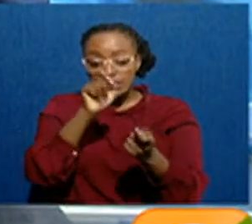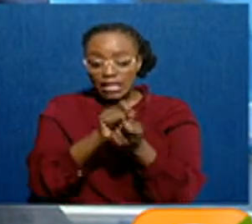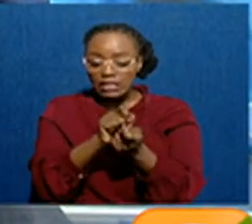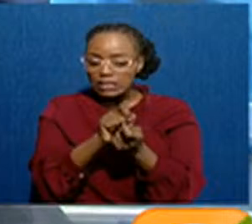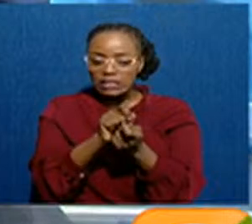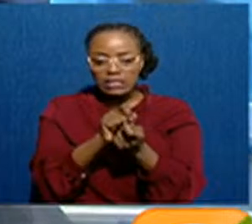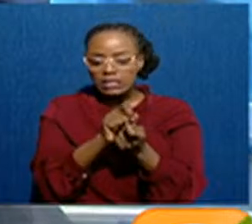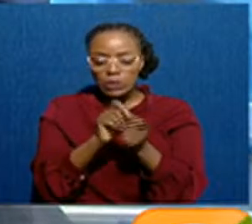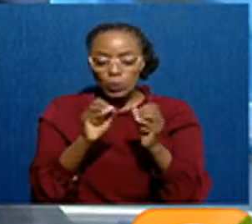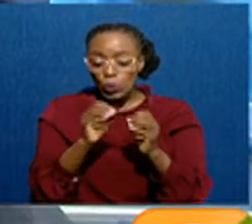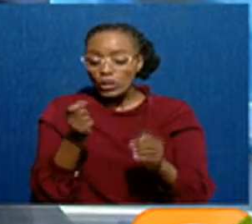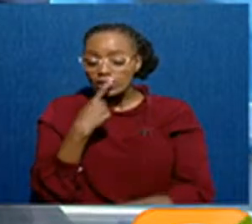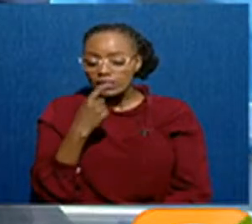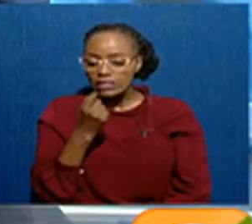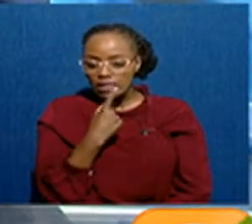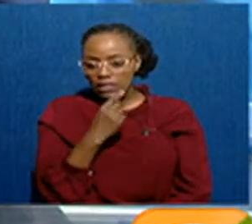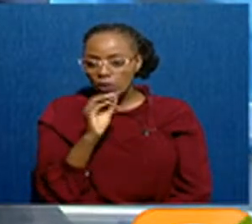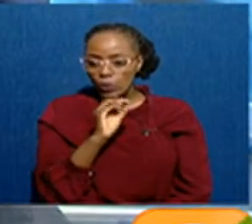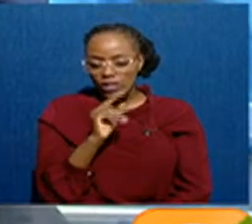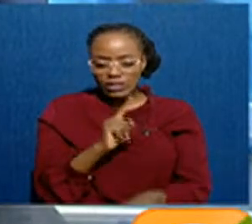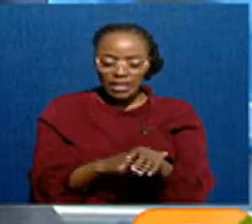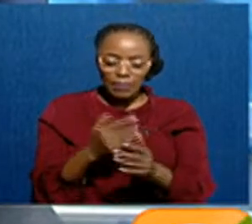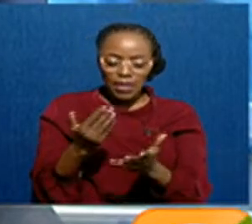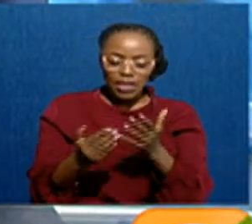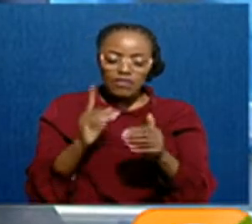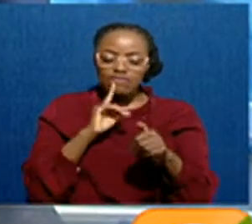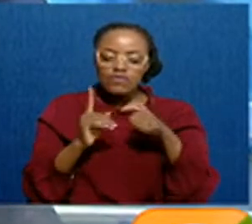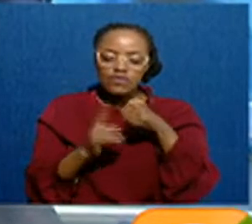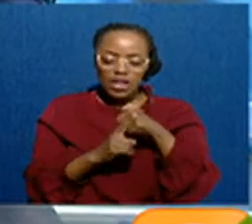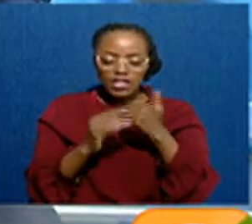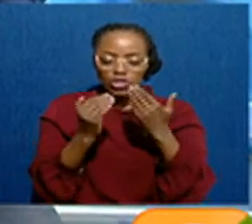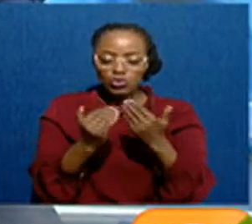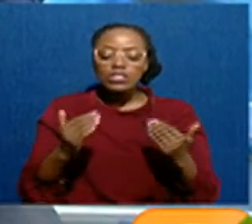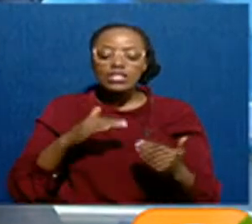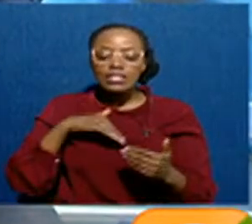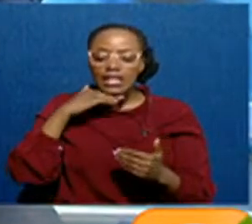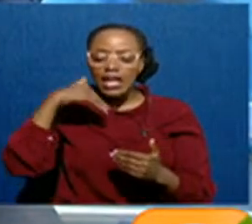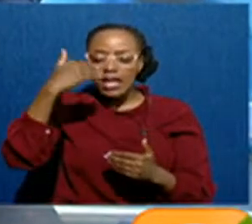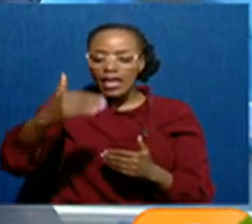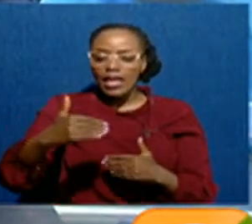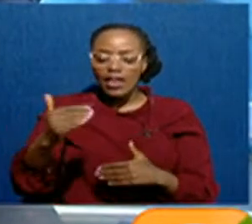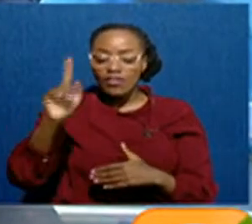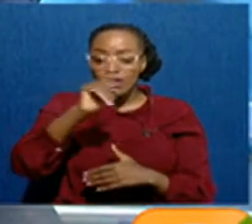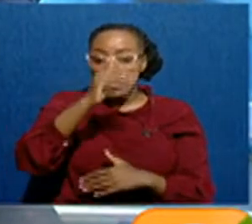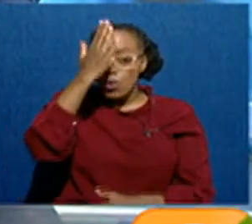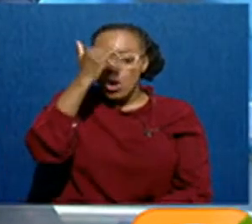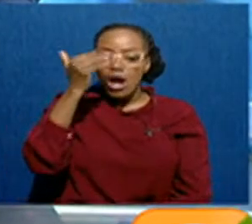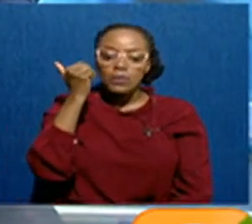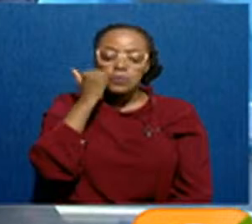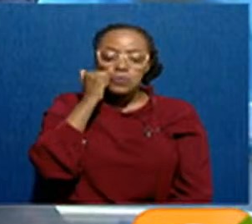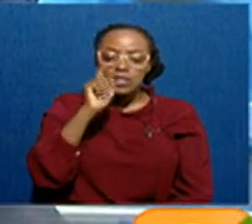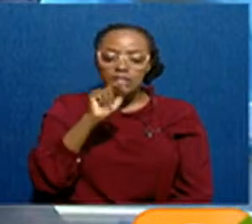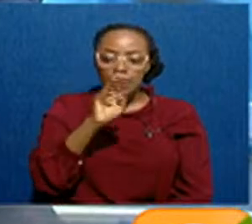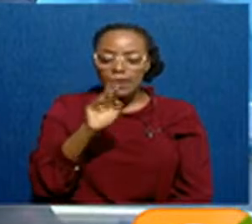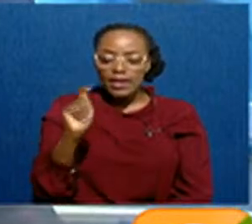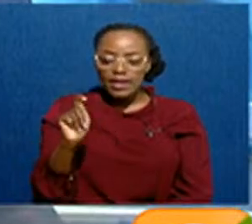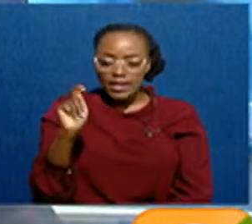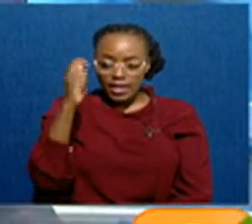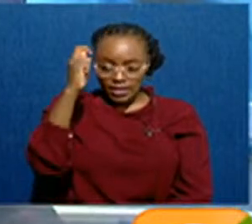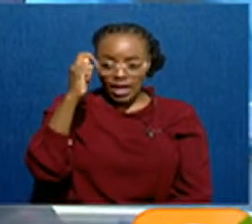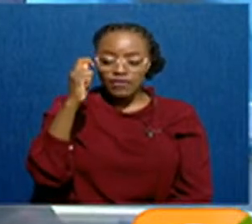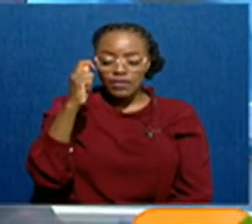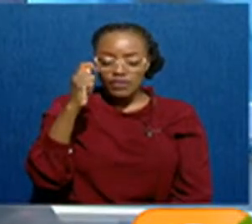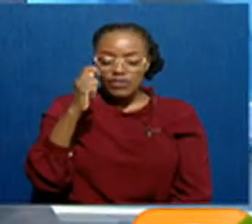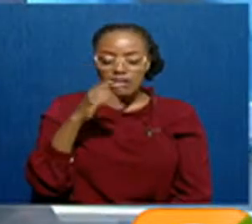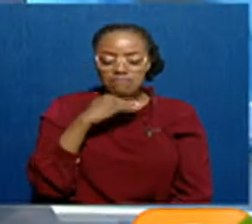less treated, while on average, 600 children die each day from the disease. Now, in Kenya, the prevalence